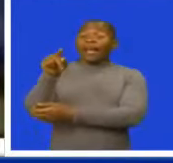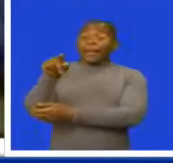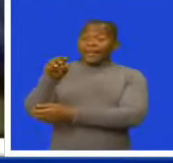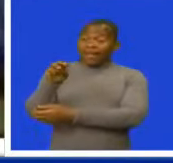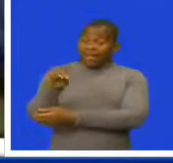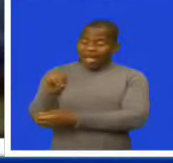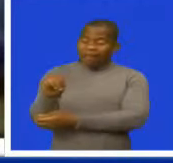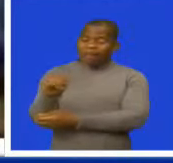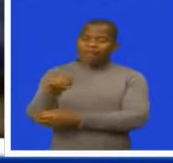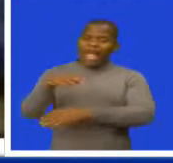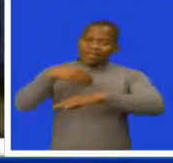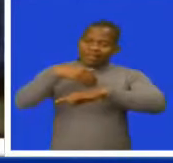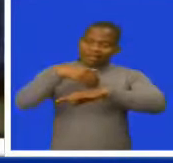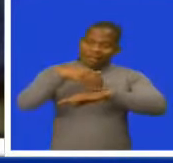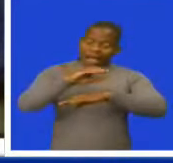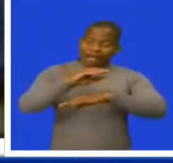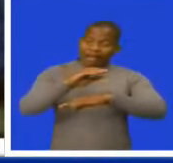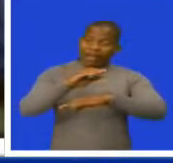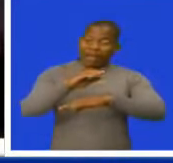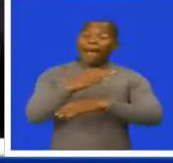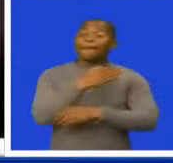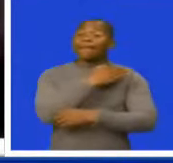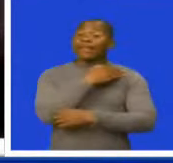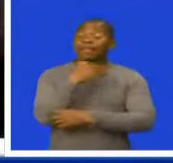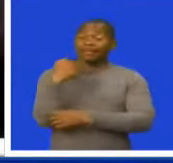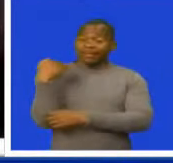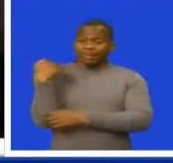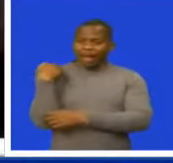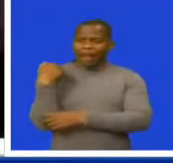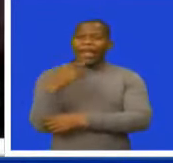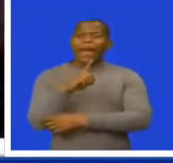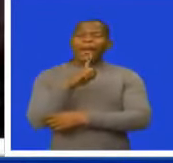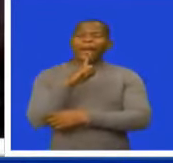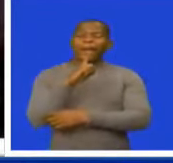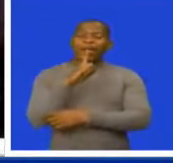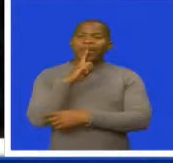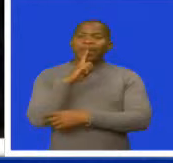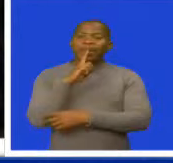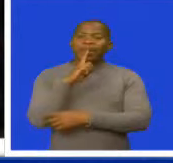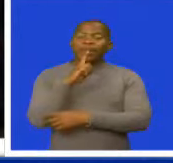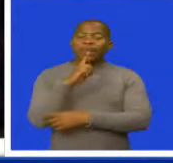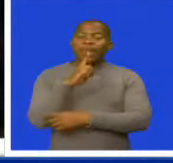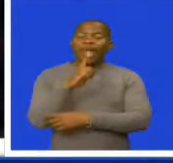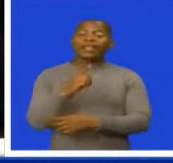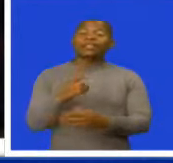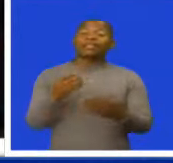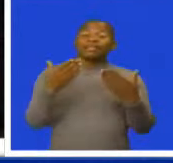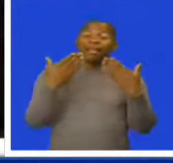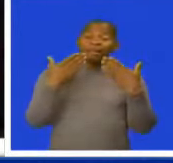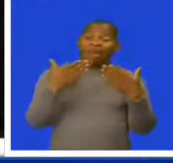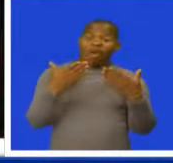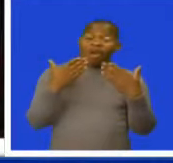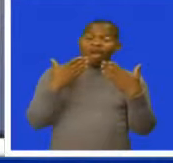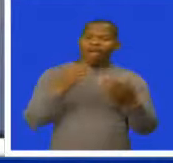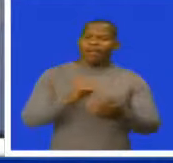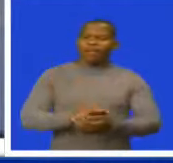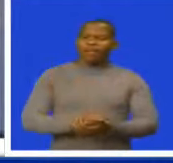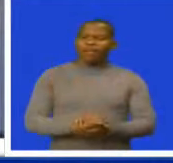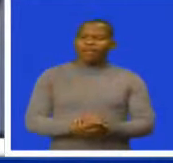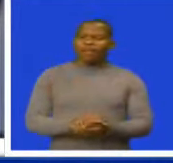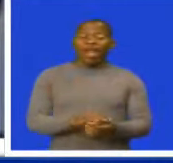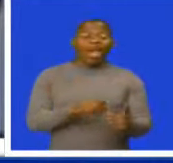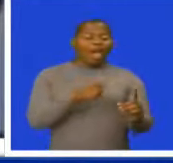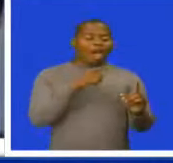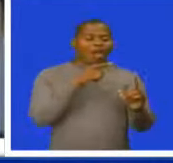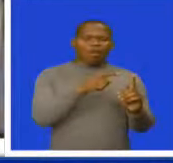la ubekile siyawubonga kakhulu singudle. Bembe ubonge tonke tinhlangano tinini tenkhosi netigungu tekusekelana